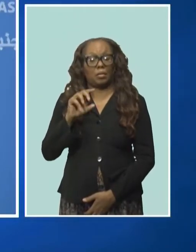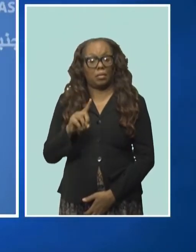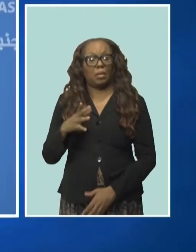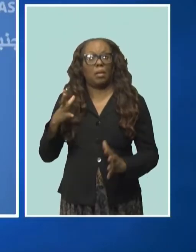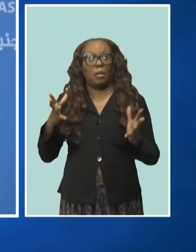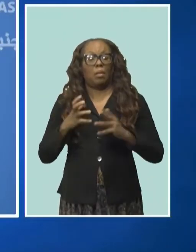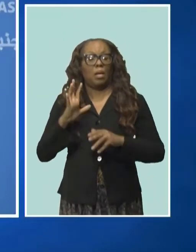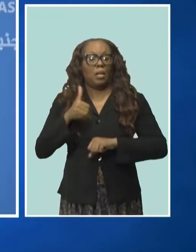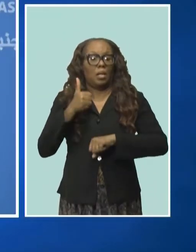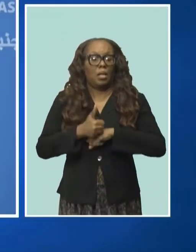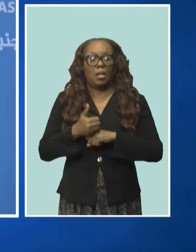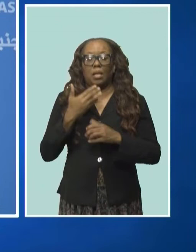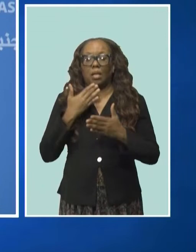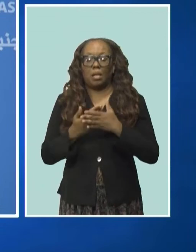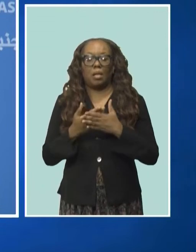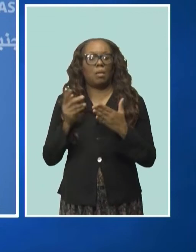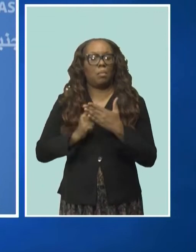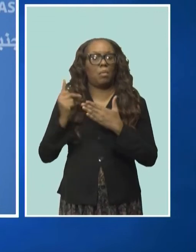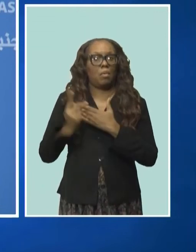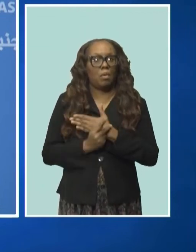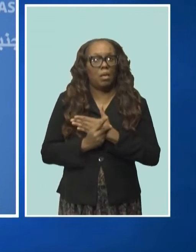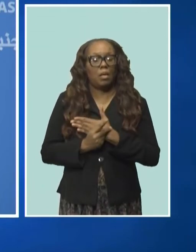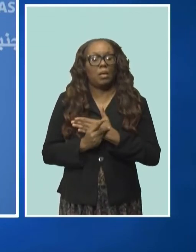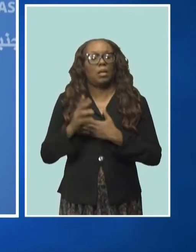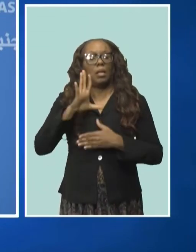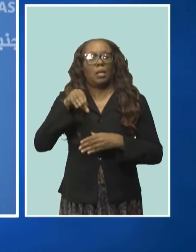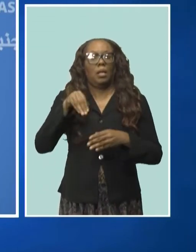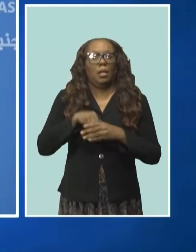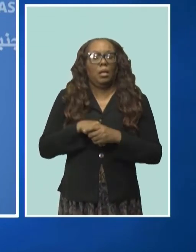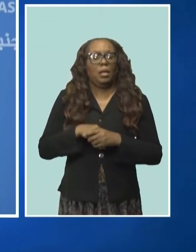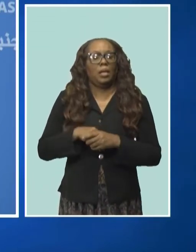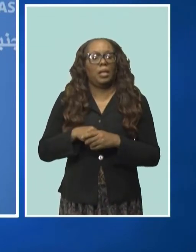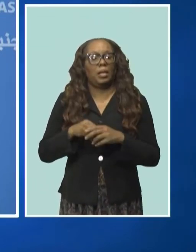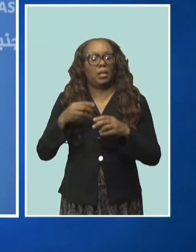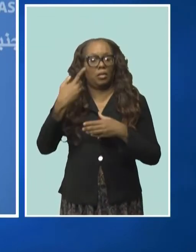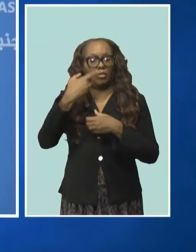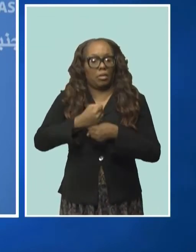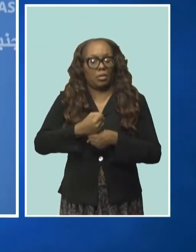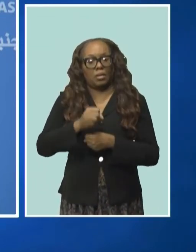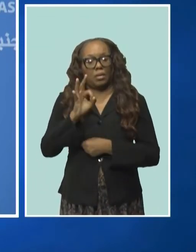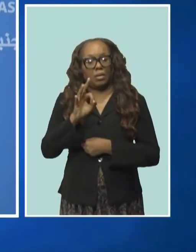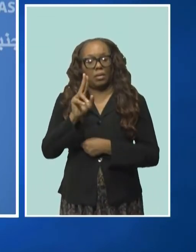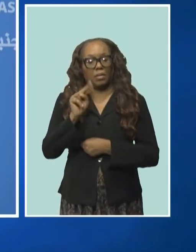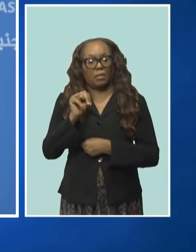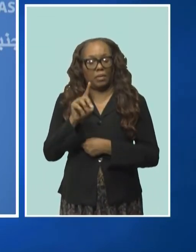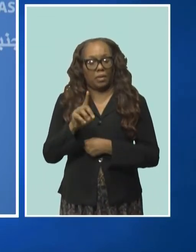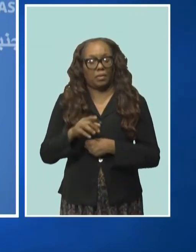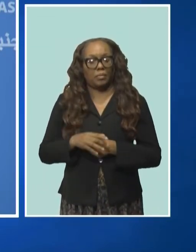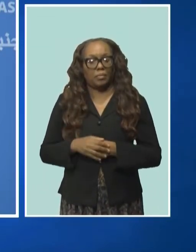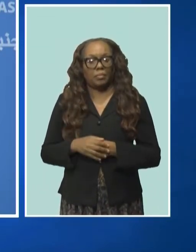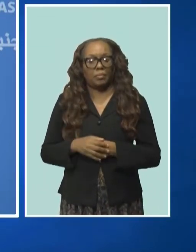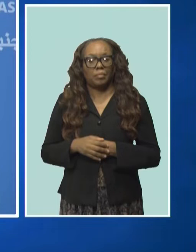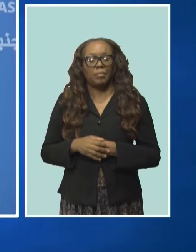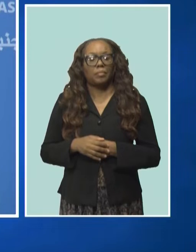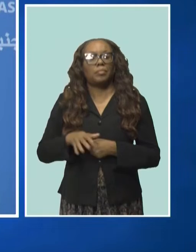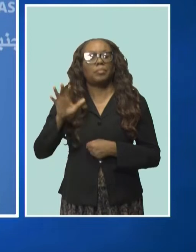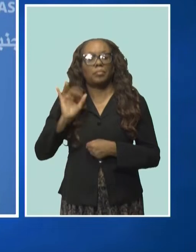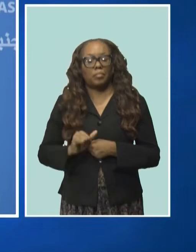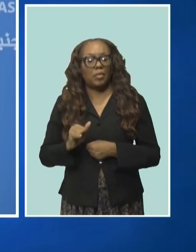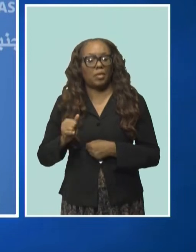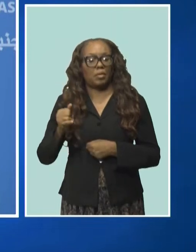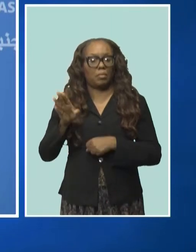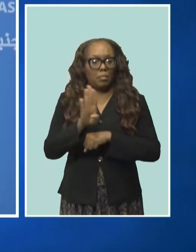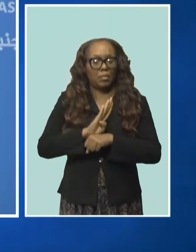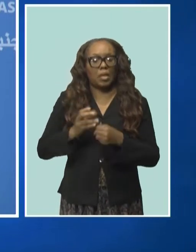SIDS program and platform, including a trust fund. This has been a concrete outcome of Barbados'